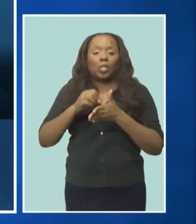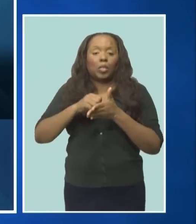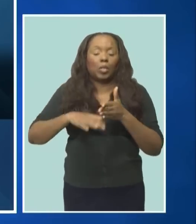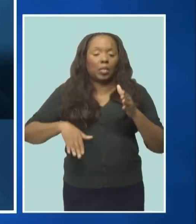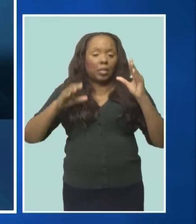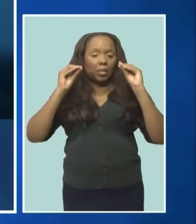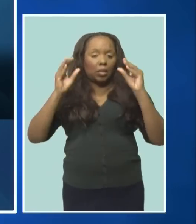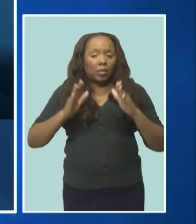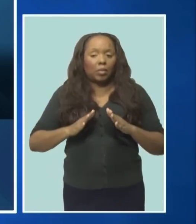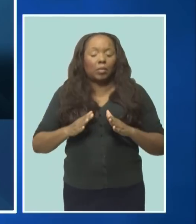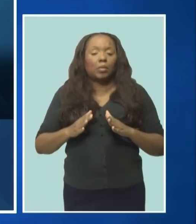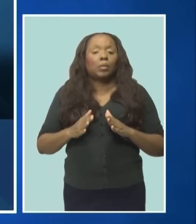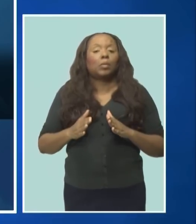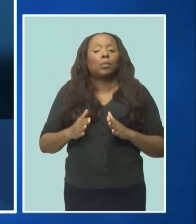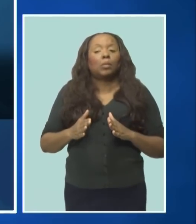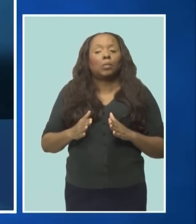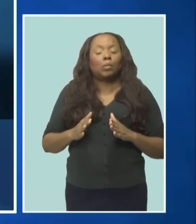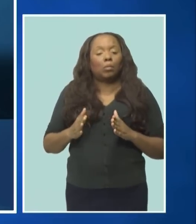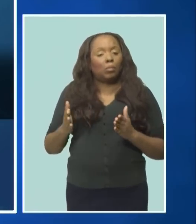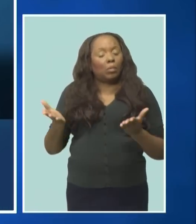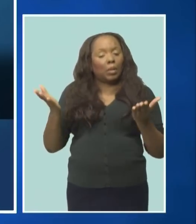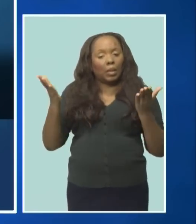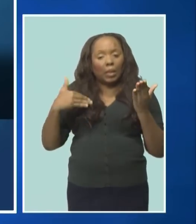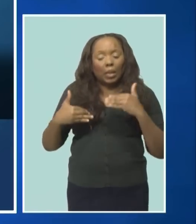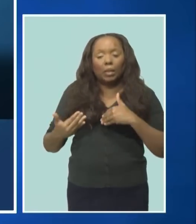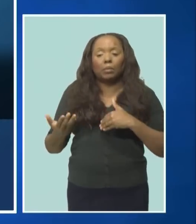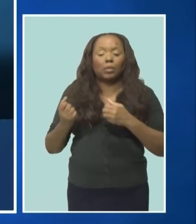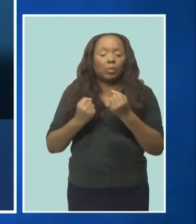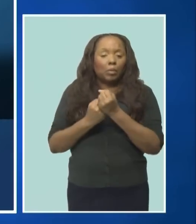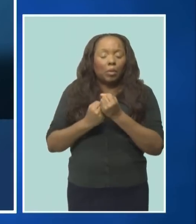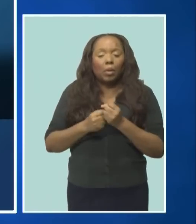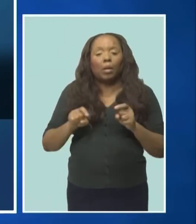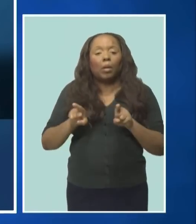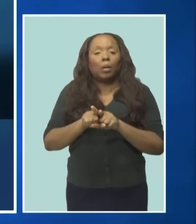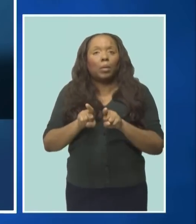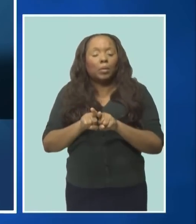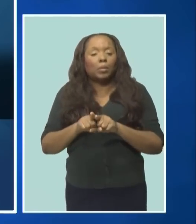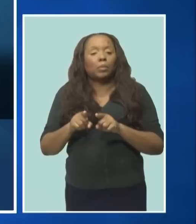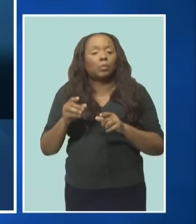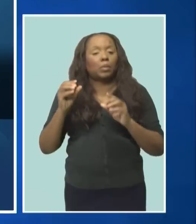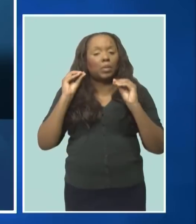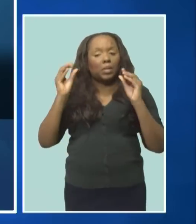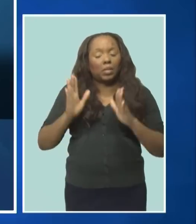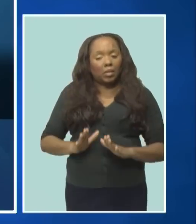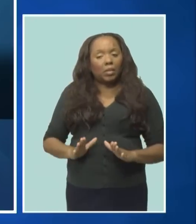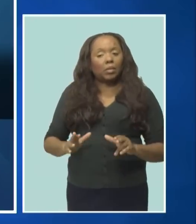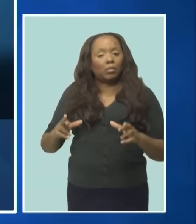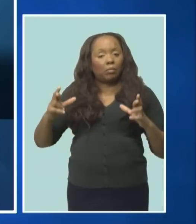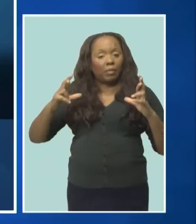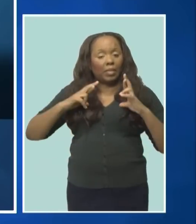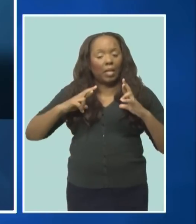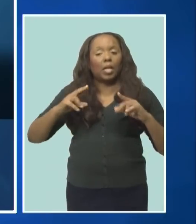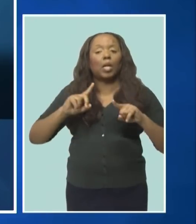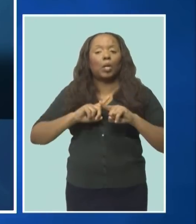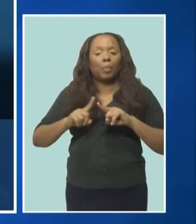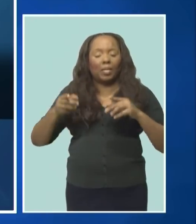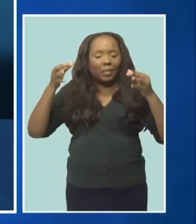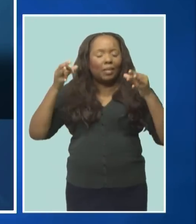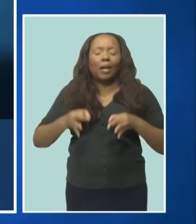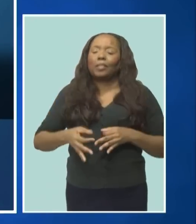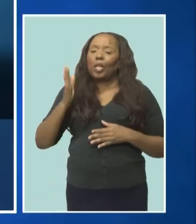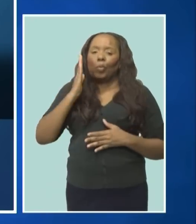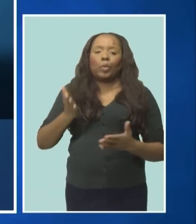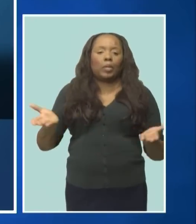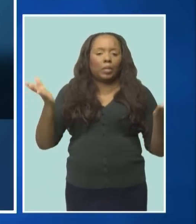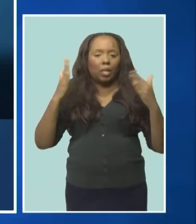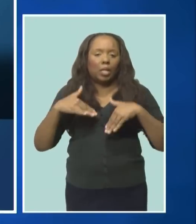came to our assistance, as well as our colleagues who are retired but decided today that they will